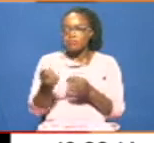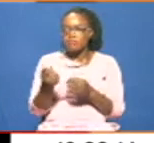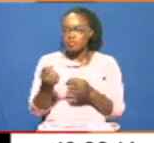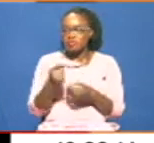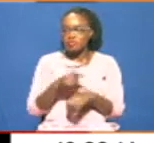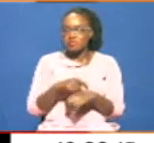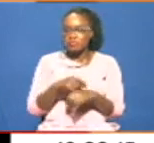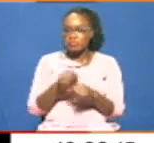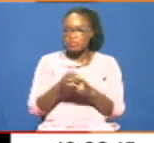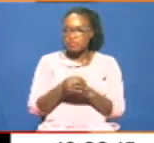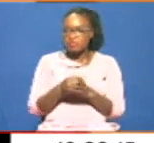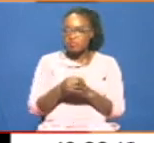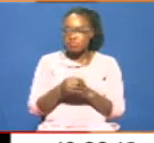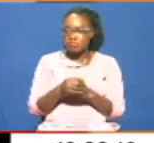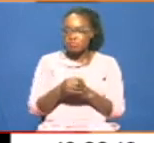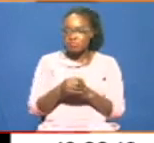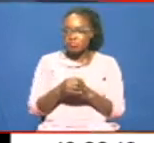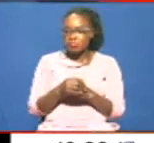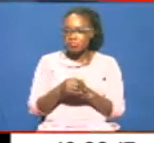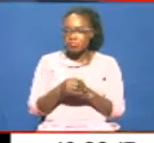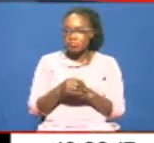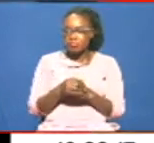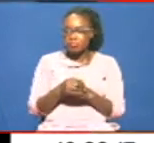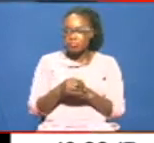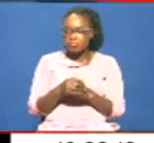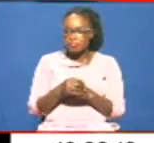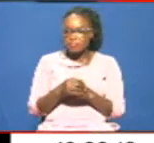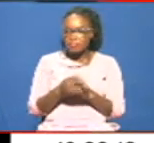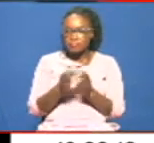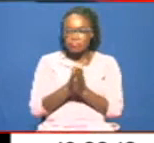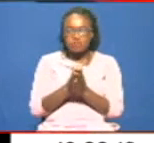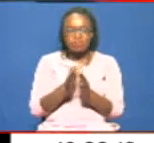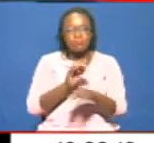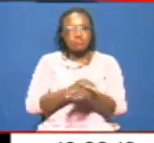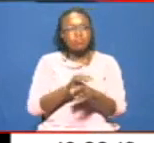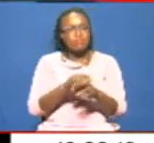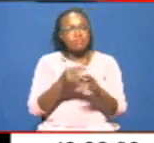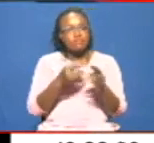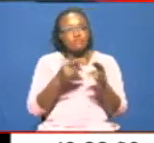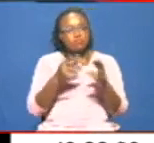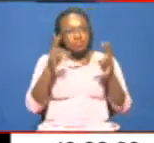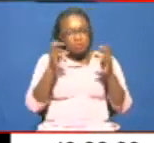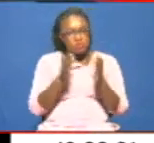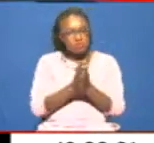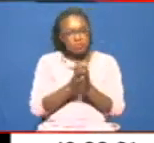it. Okay. It's good that you brought up the issue of R&D. Mm-hmm. Because innovation to solve